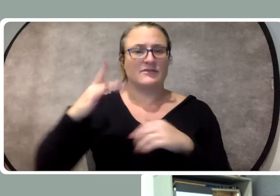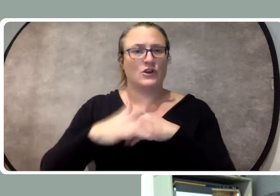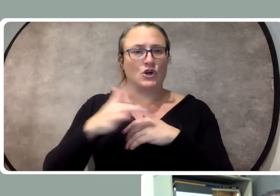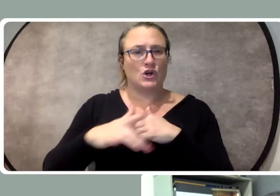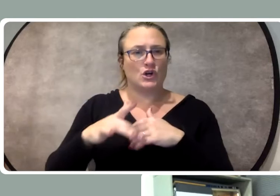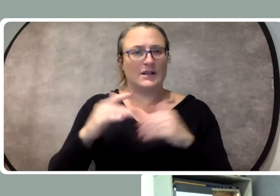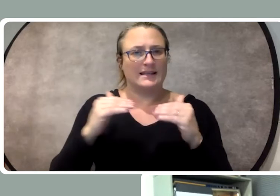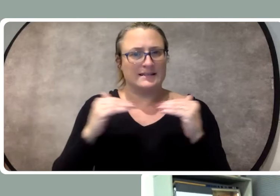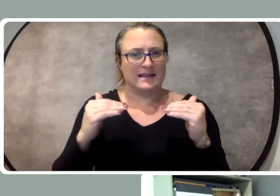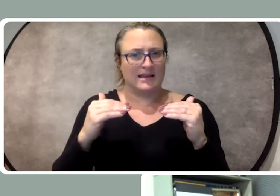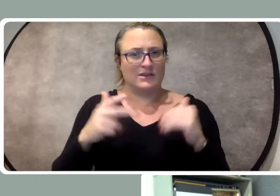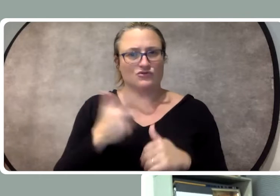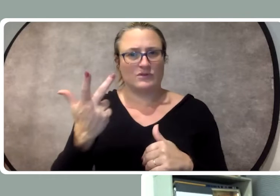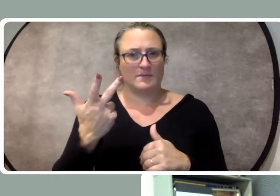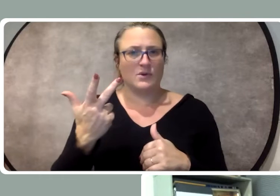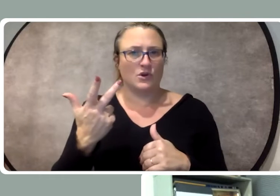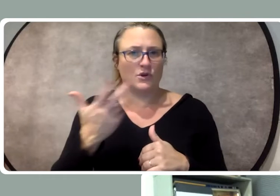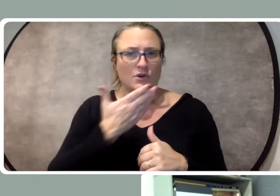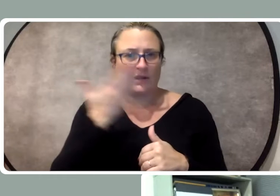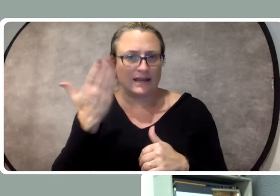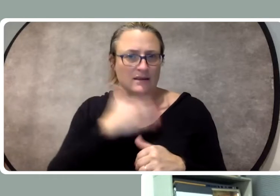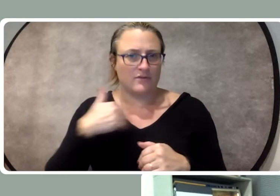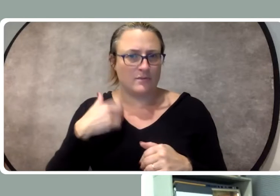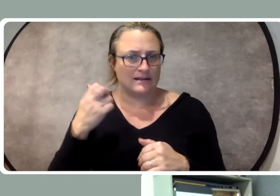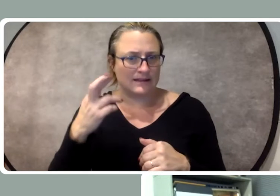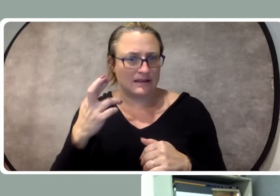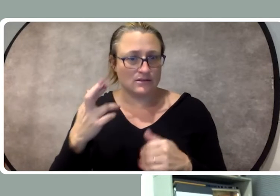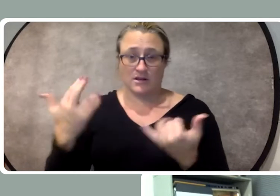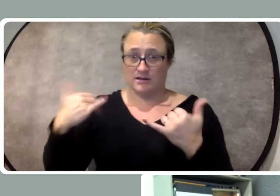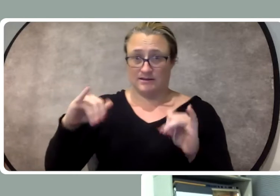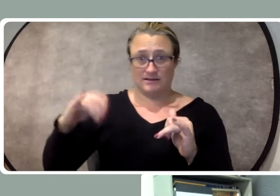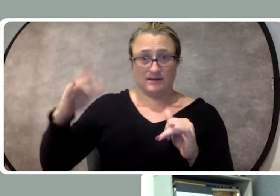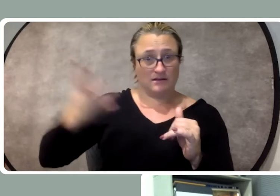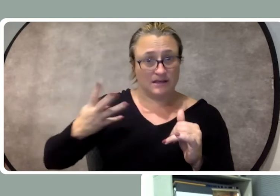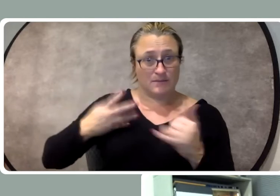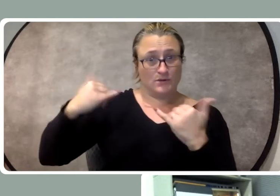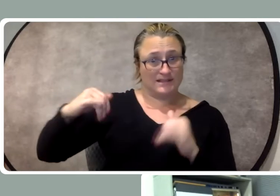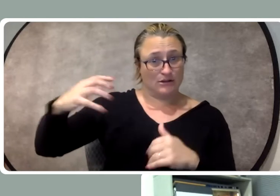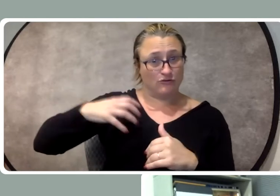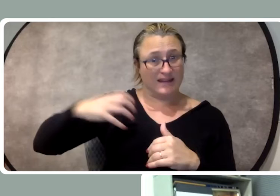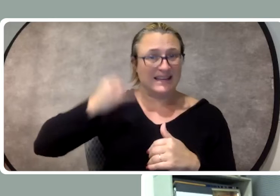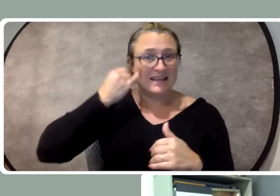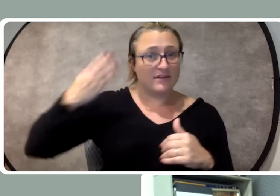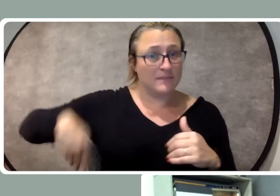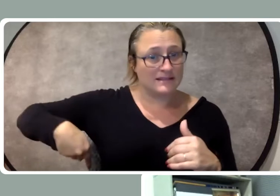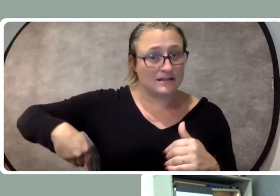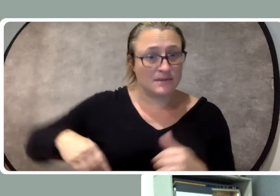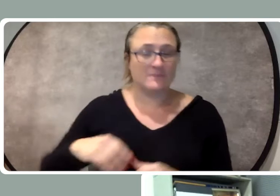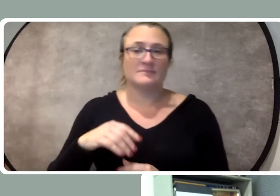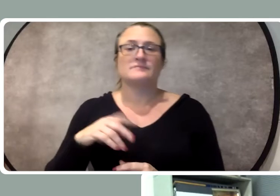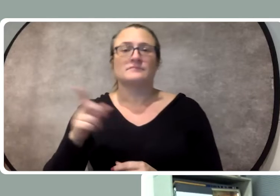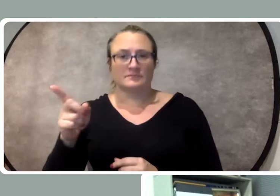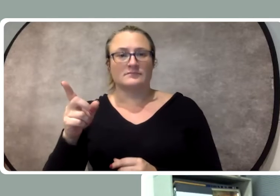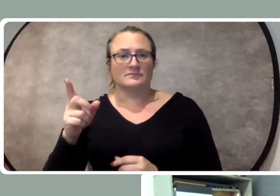breast cancer, do you still have to have chemo and radiation? So yes, those are